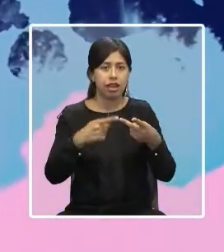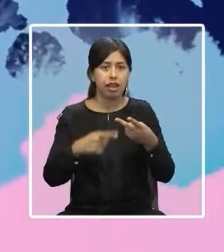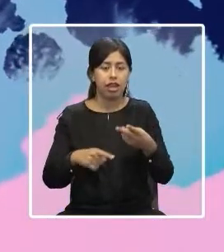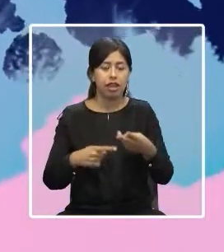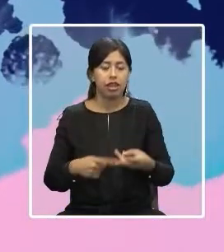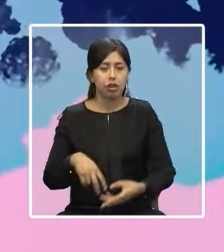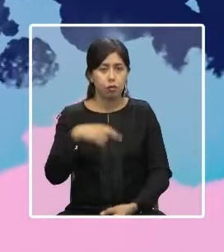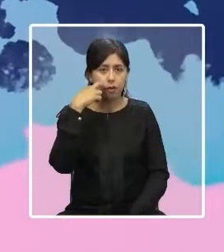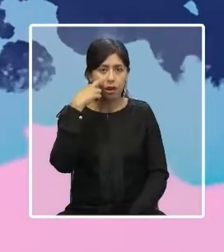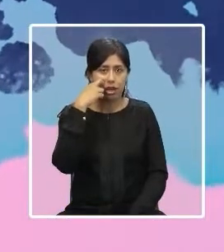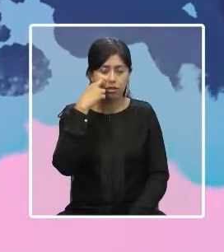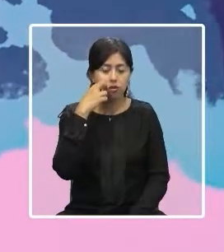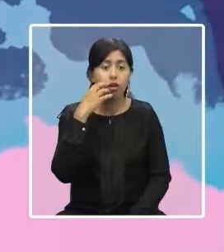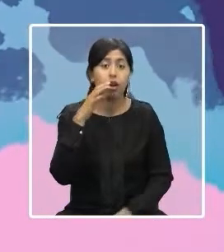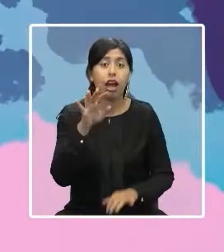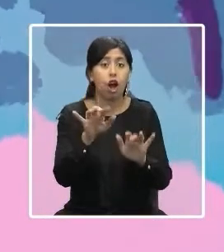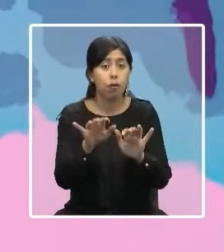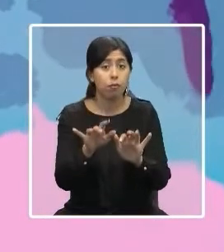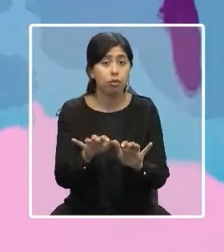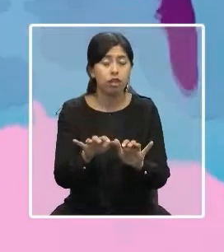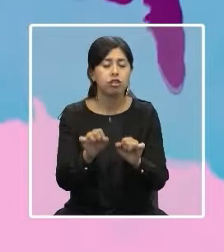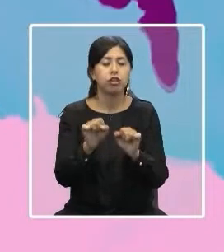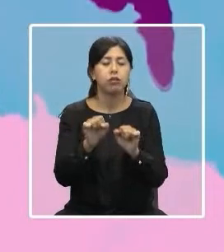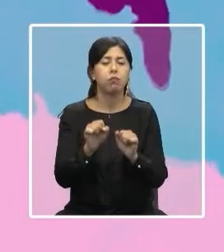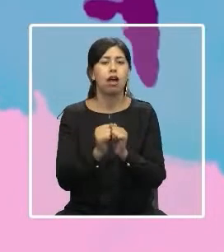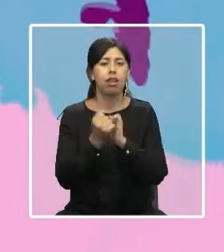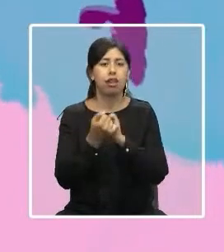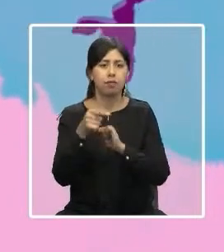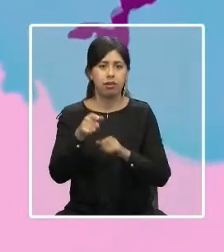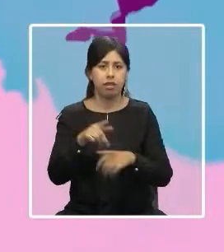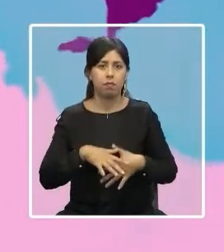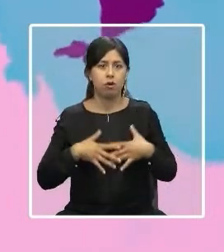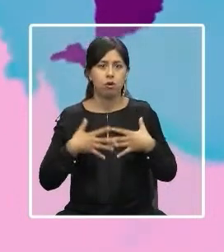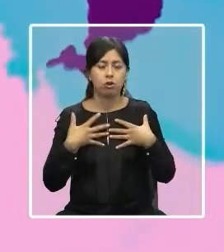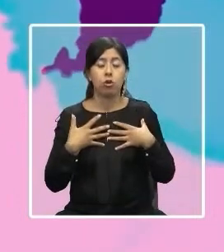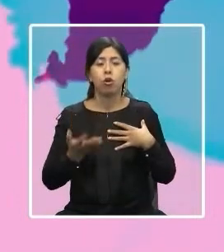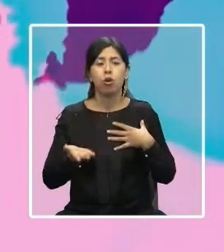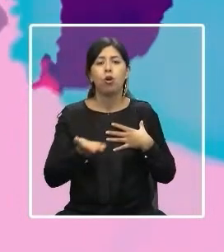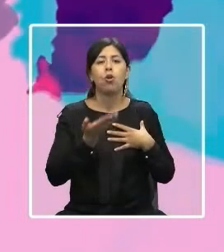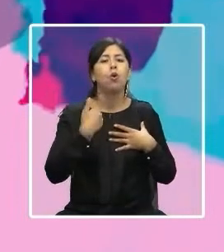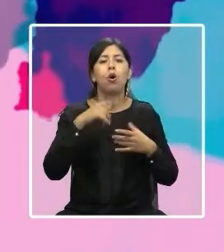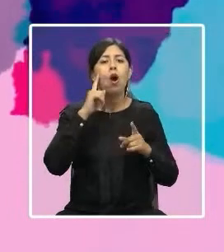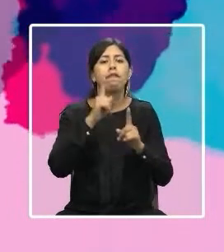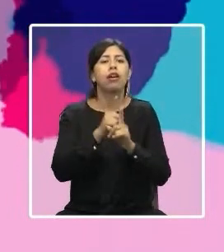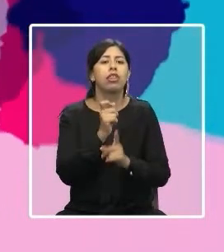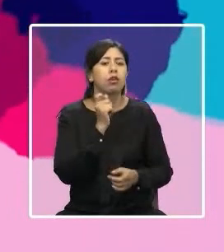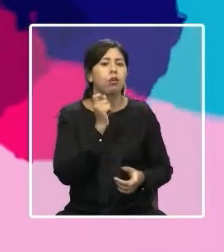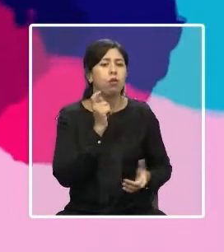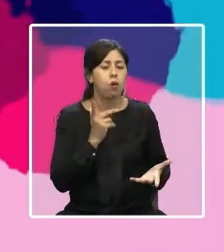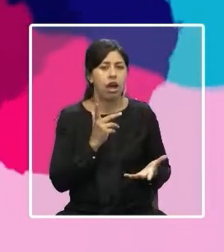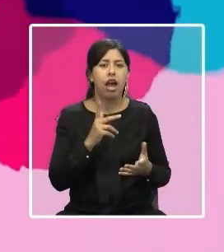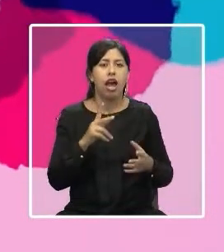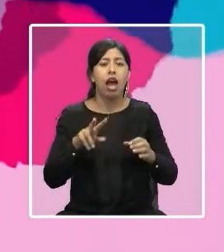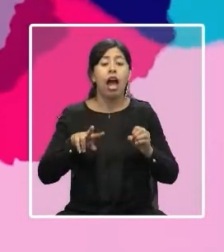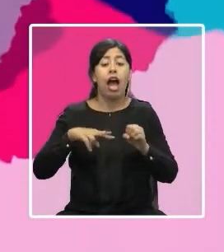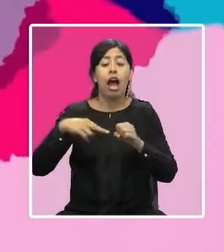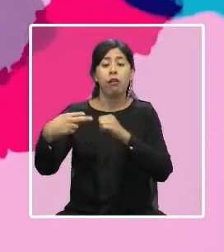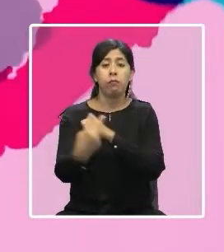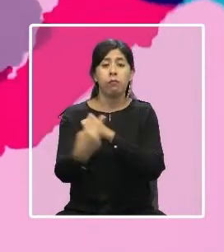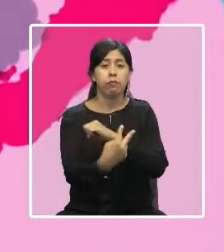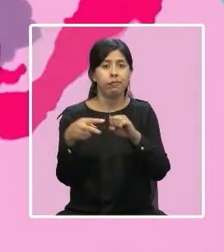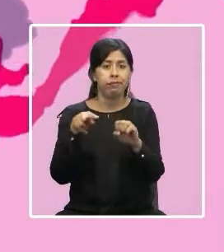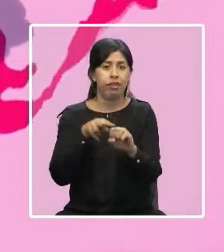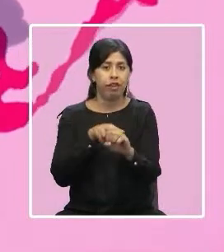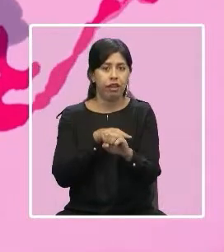these emotions. So our goal is a multidisciplinary research lab to study affective